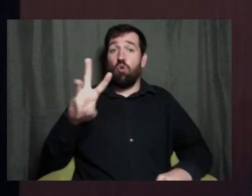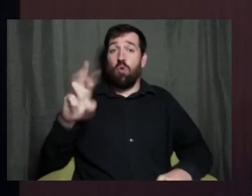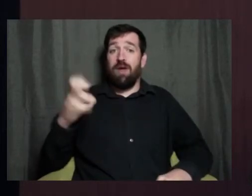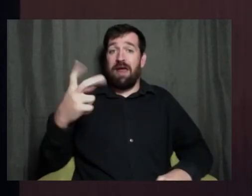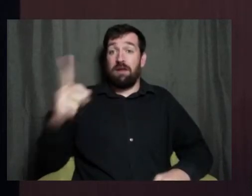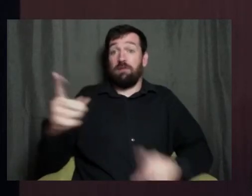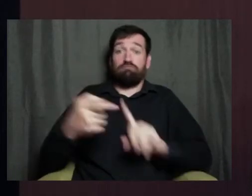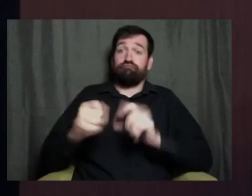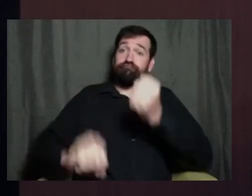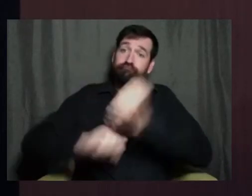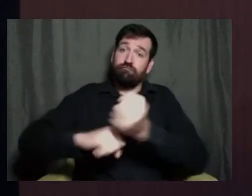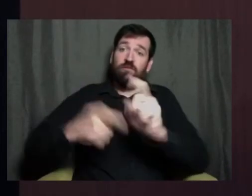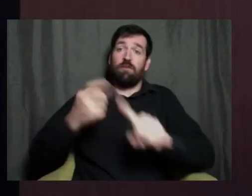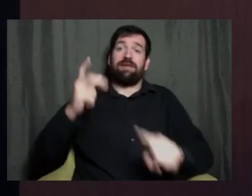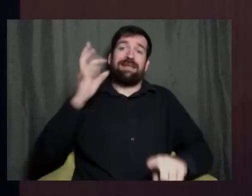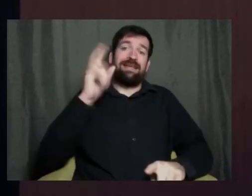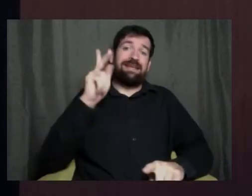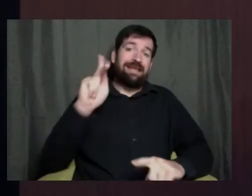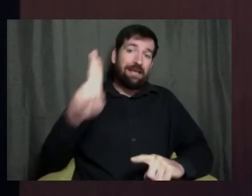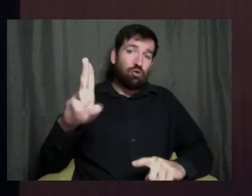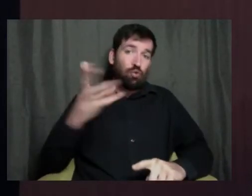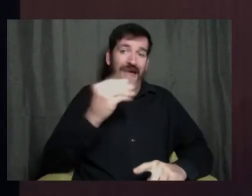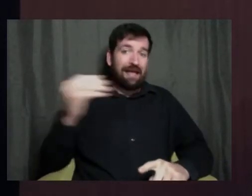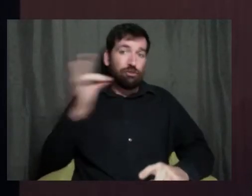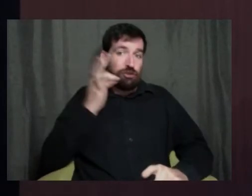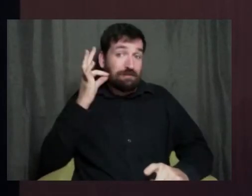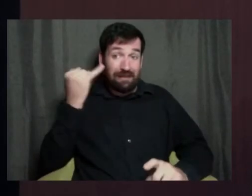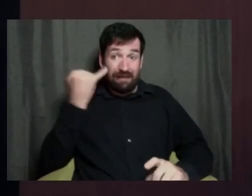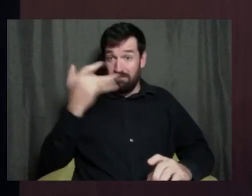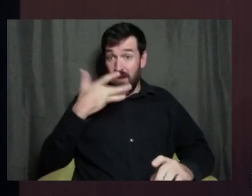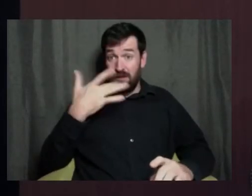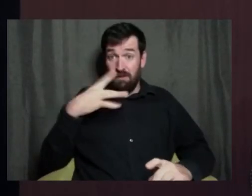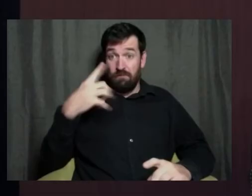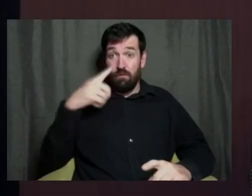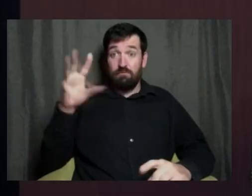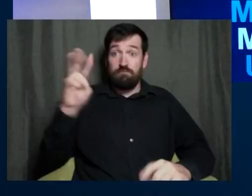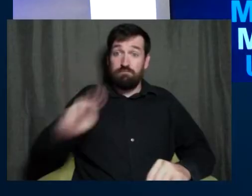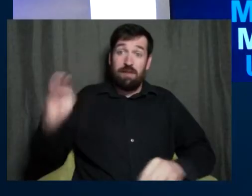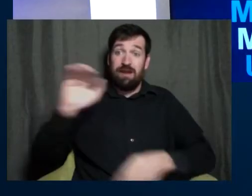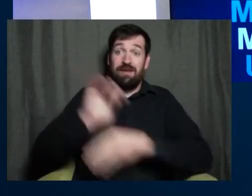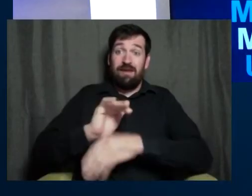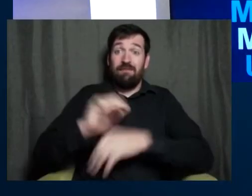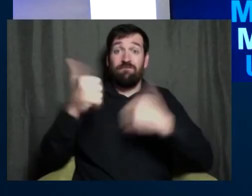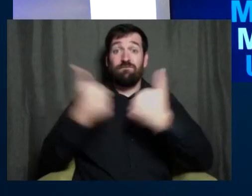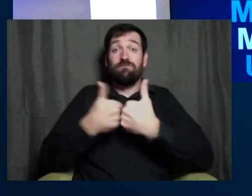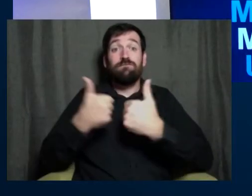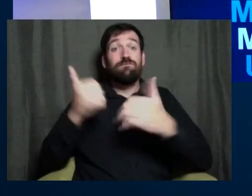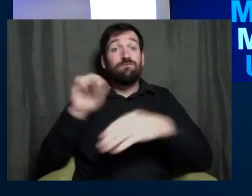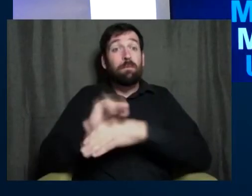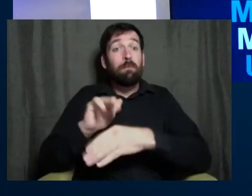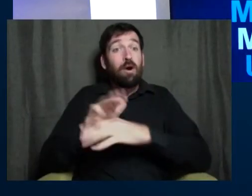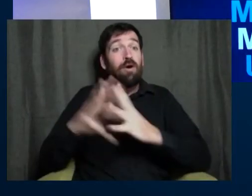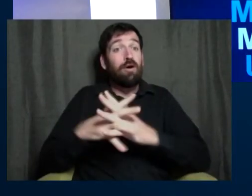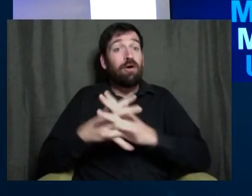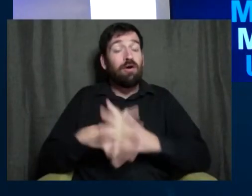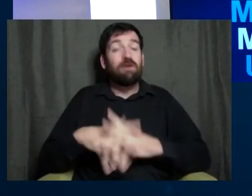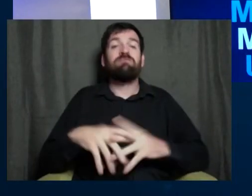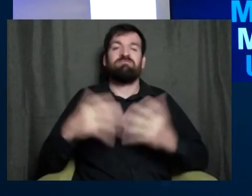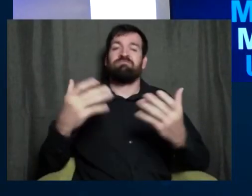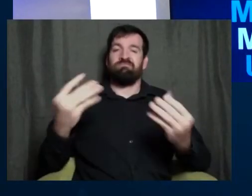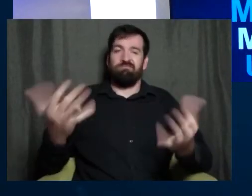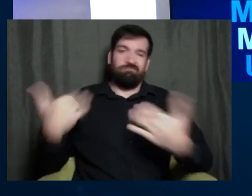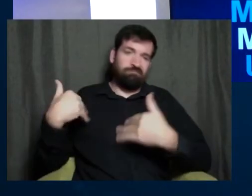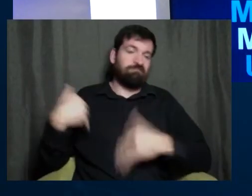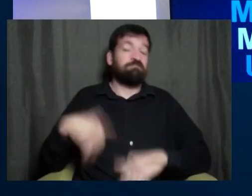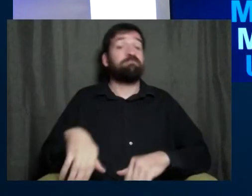and the Chiefs. So if you are lucky enough to head out for Monday Night Football, get your booster while you're at it. Dr. Johnson, always good to have you with us. Good to be here.